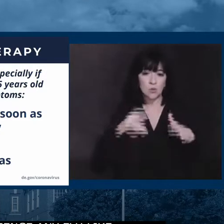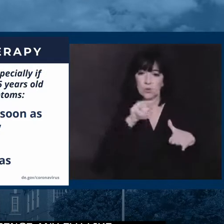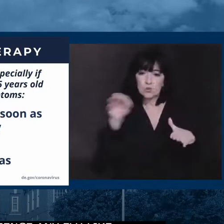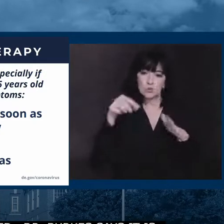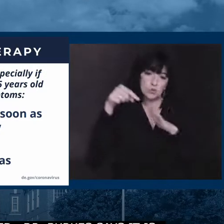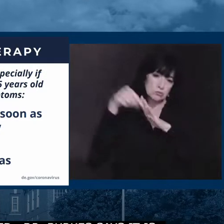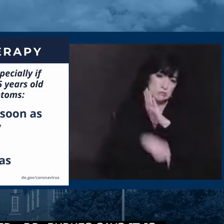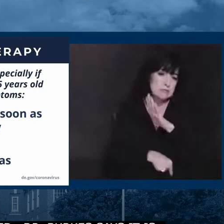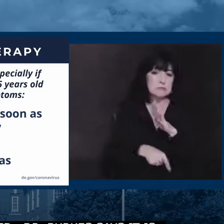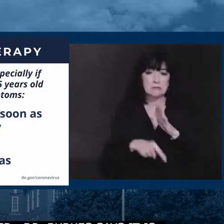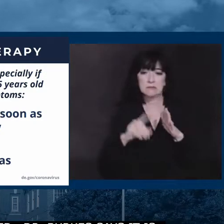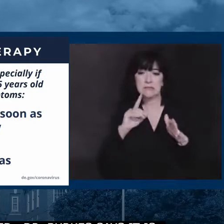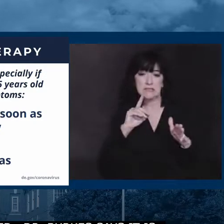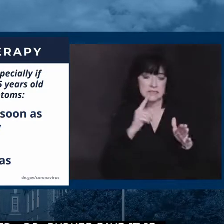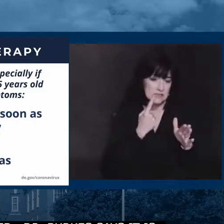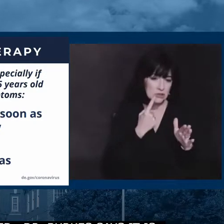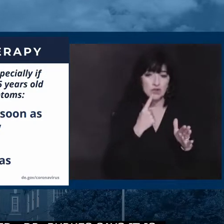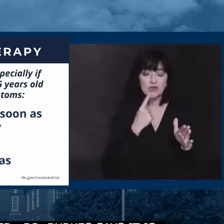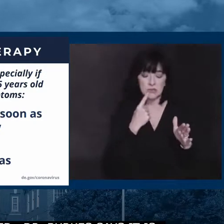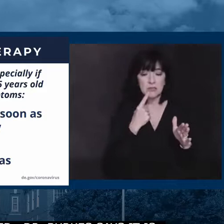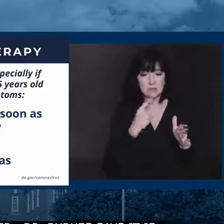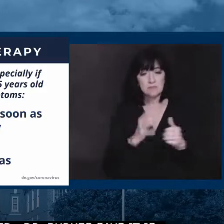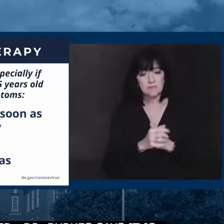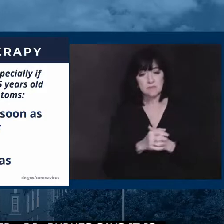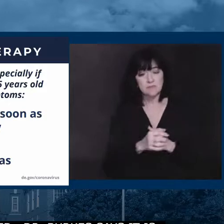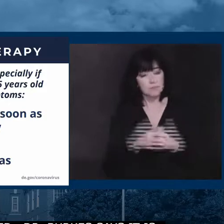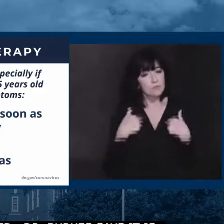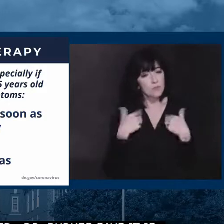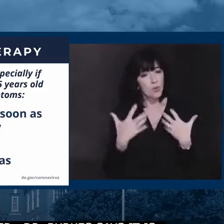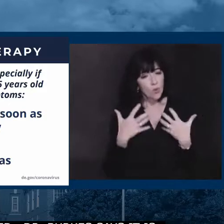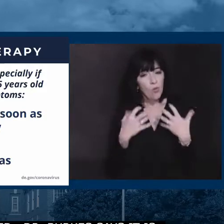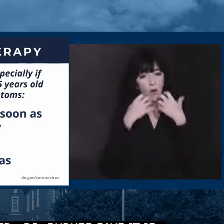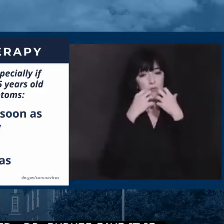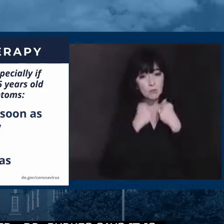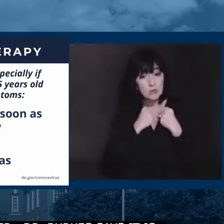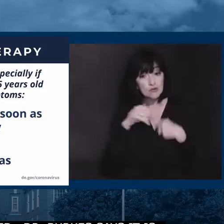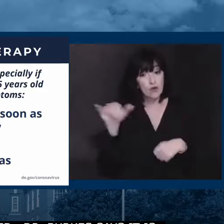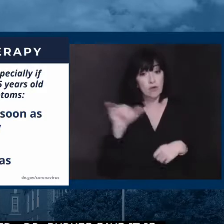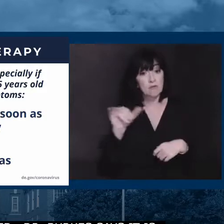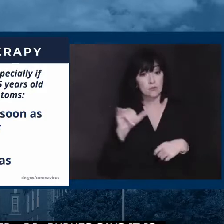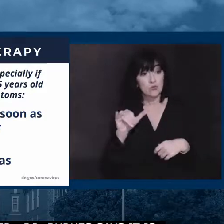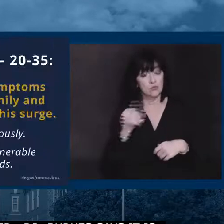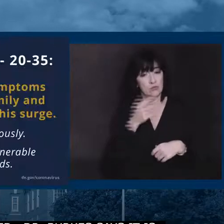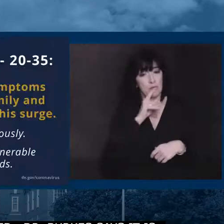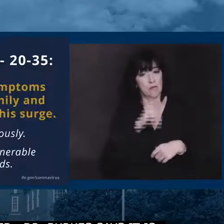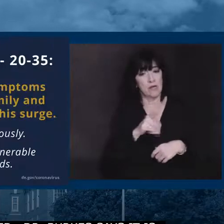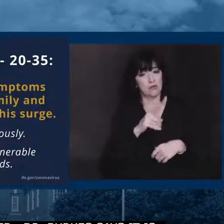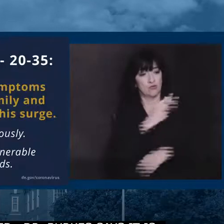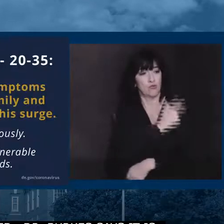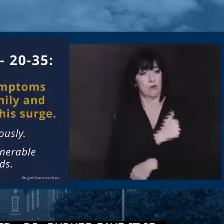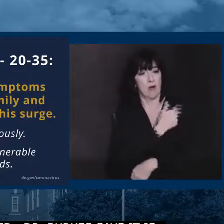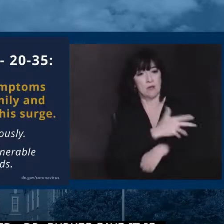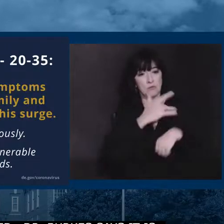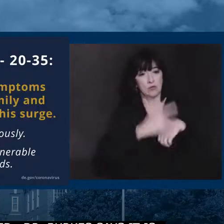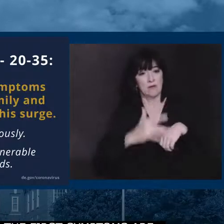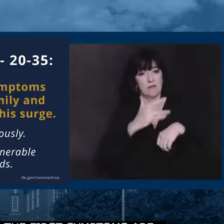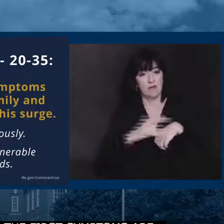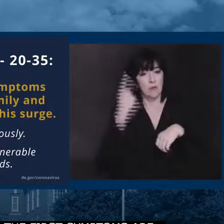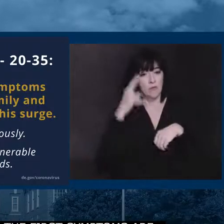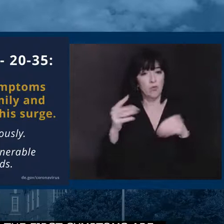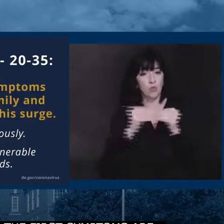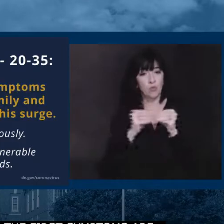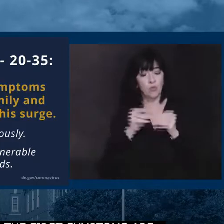and to preserve hospital capacity at the same time. Many of us are planning on